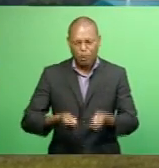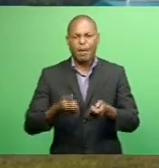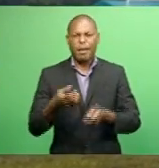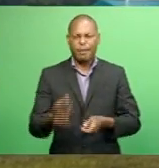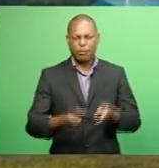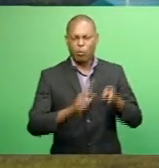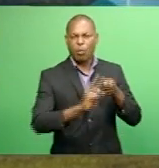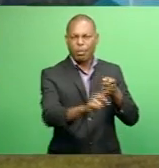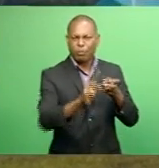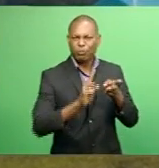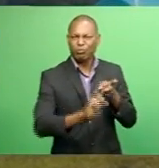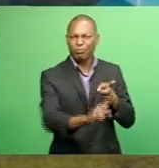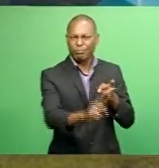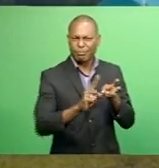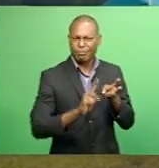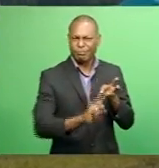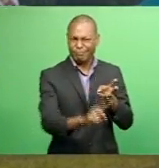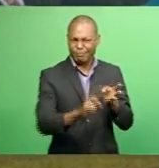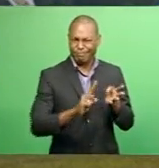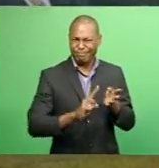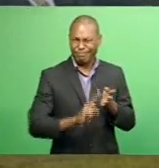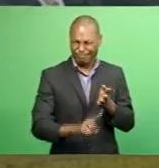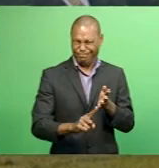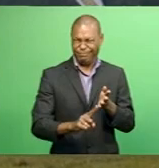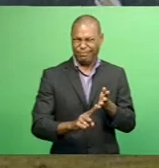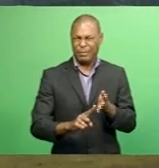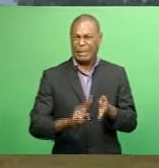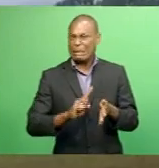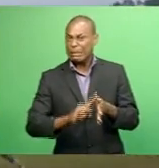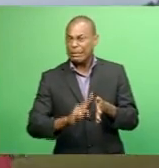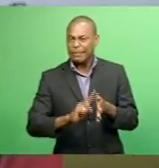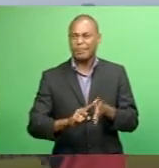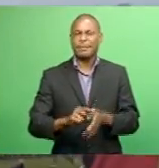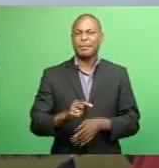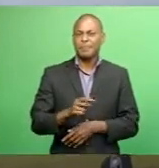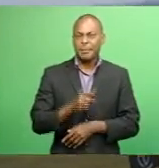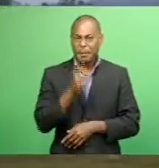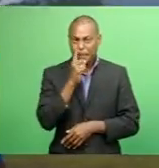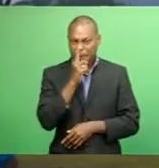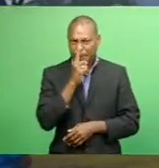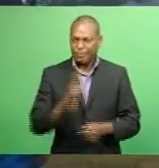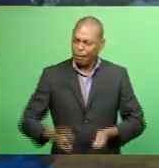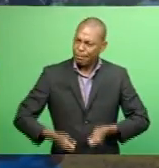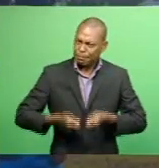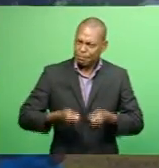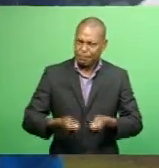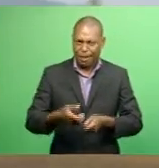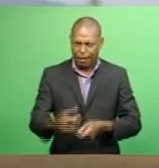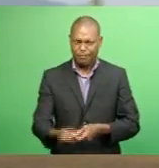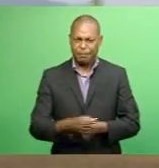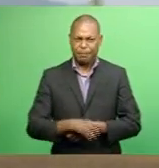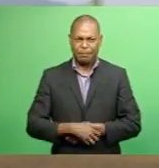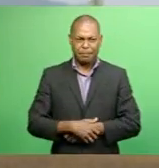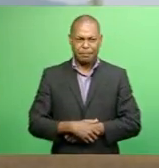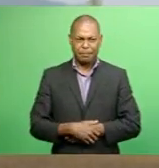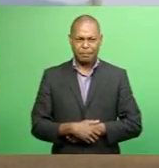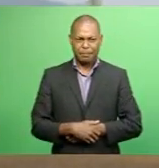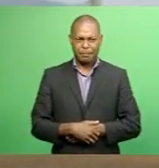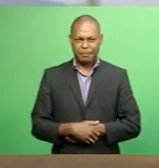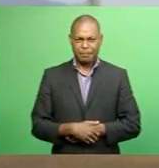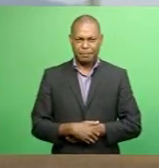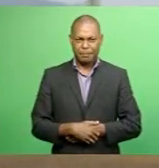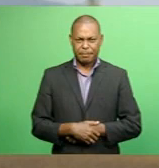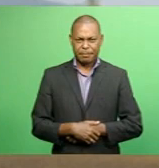Waisiana Zungu, Joseba Betokula, Suliana Bolivoli, Willy Ngandolo, and skipper Keponi Paul. I would also want to thank all the